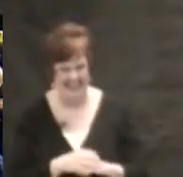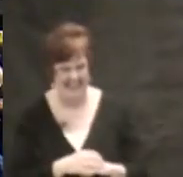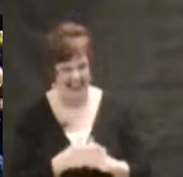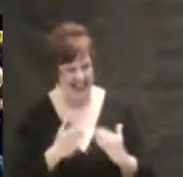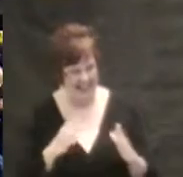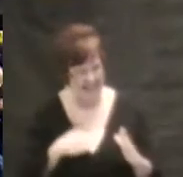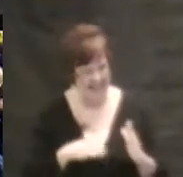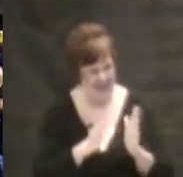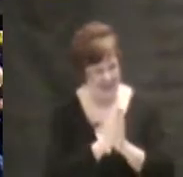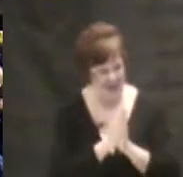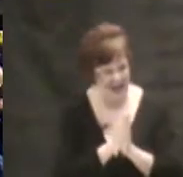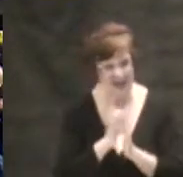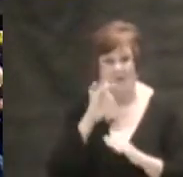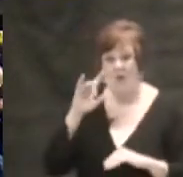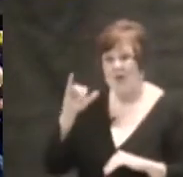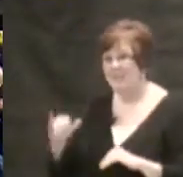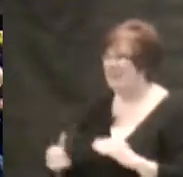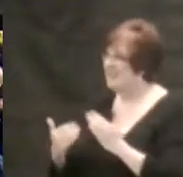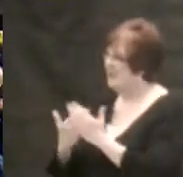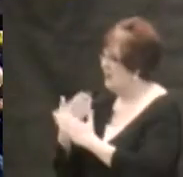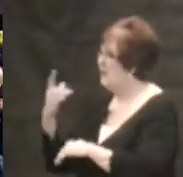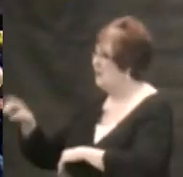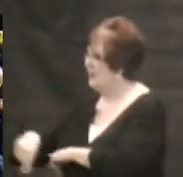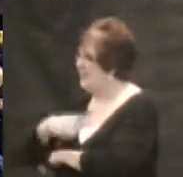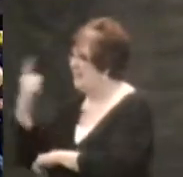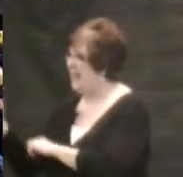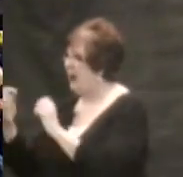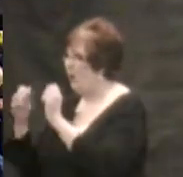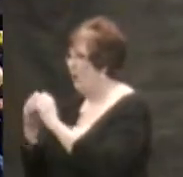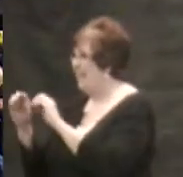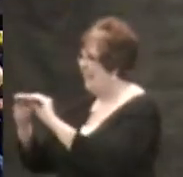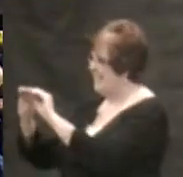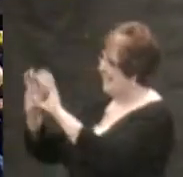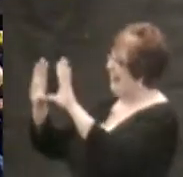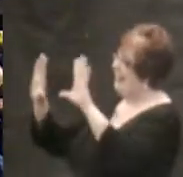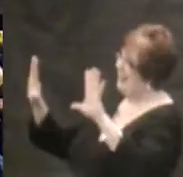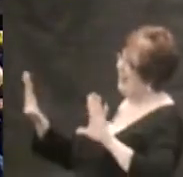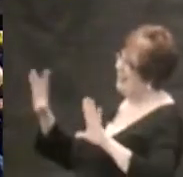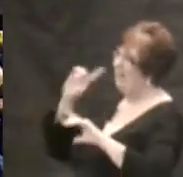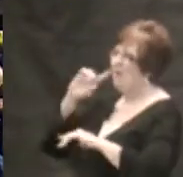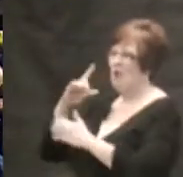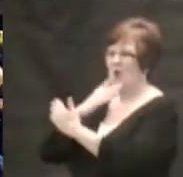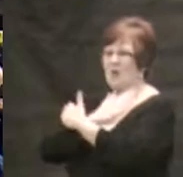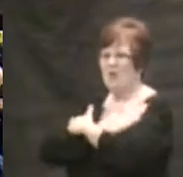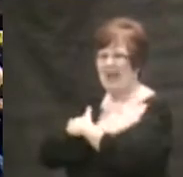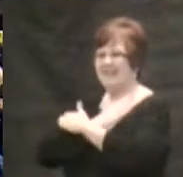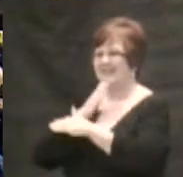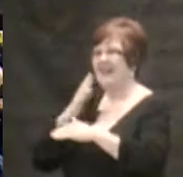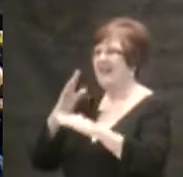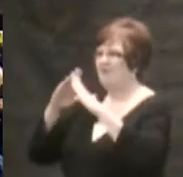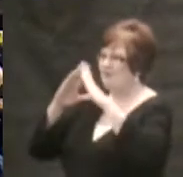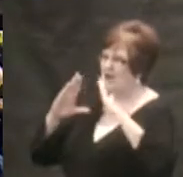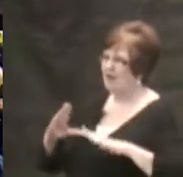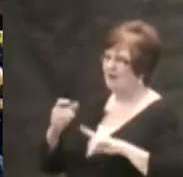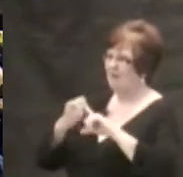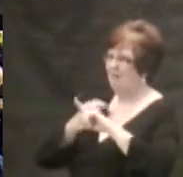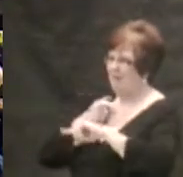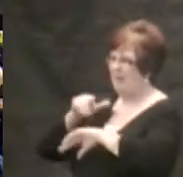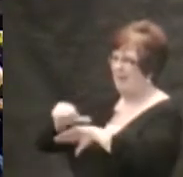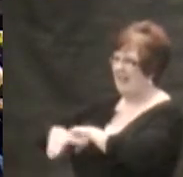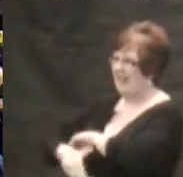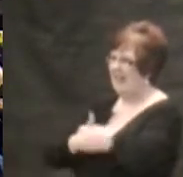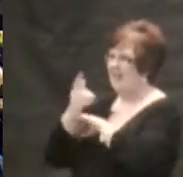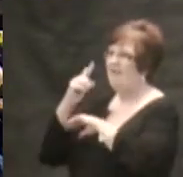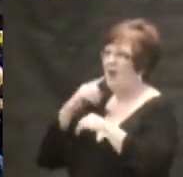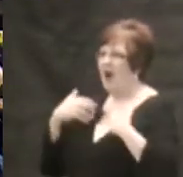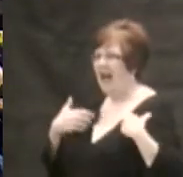pray. For this new day with its light, for rest and shelter of the night,